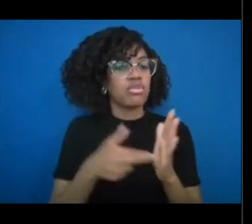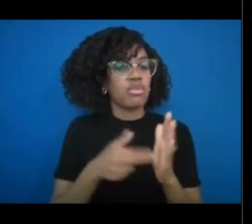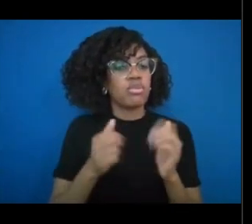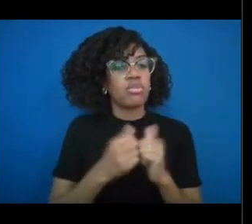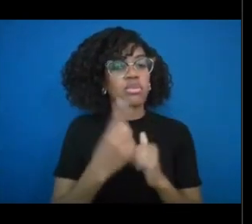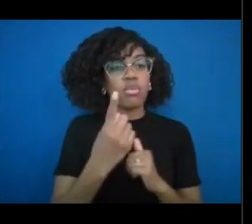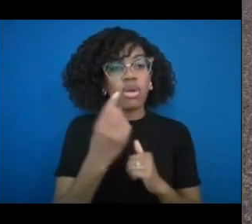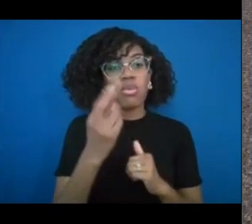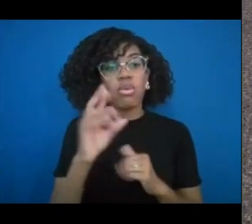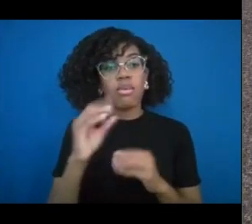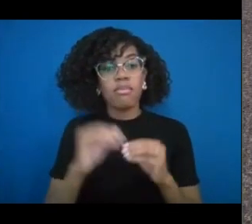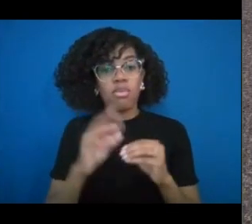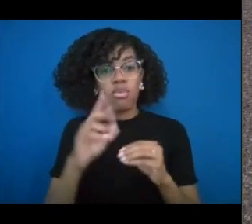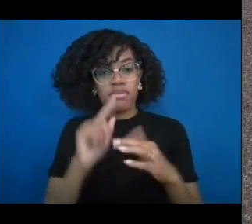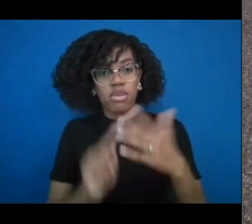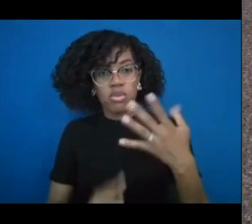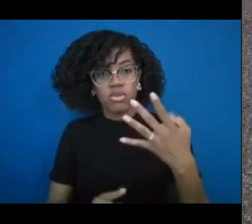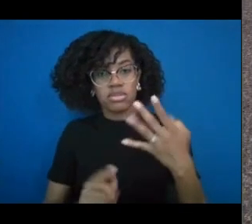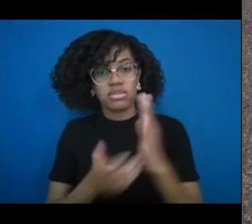these skills.